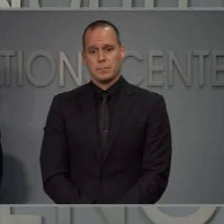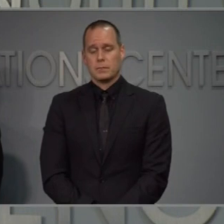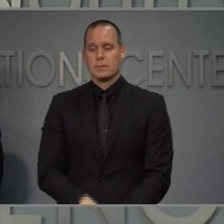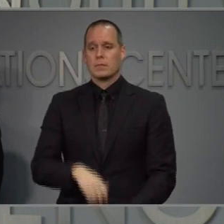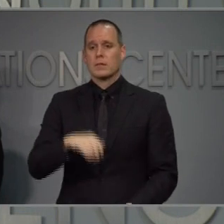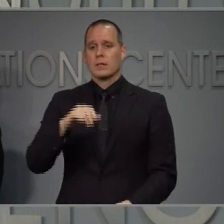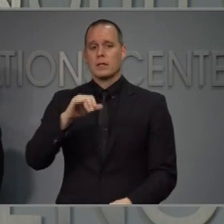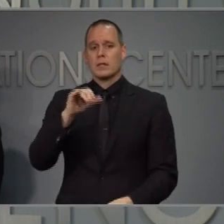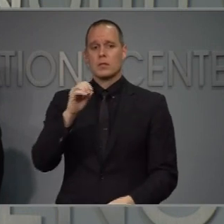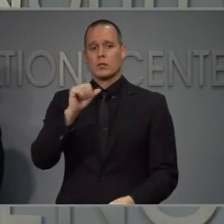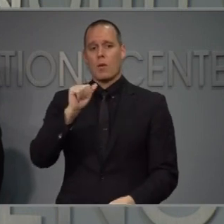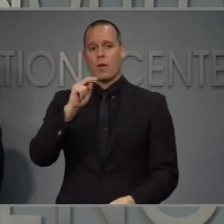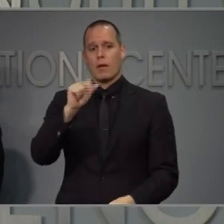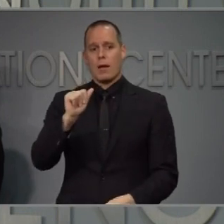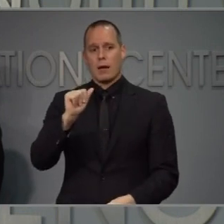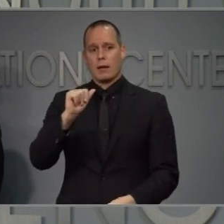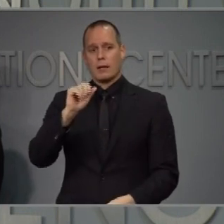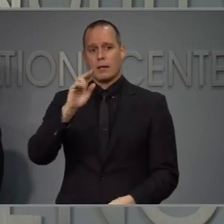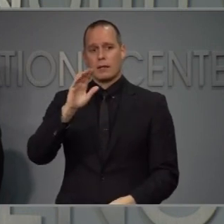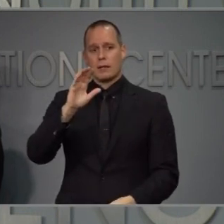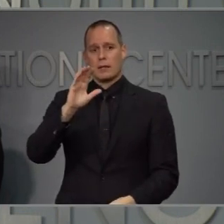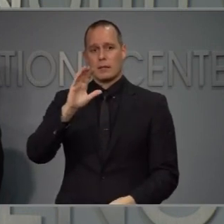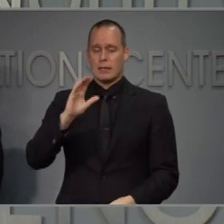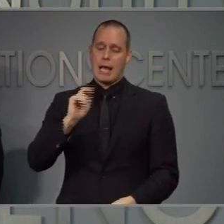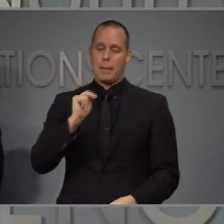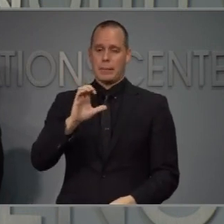Jonah Kaplan, ABC 11.